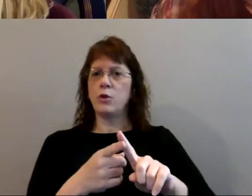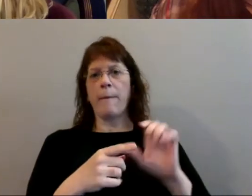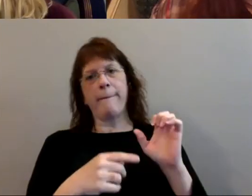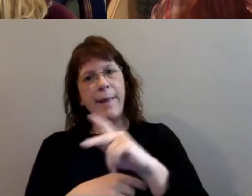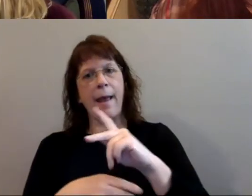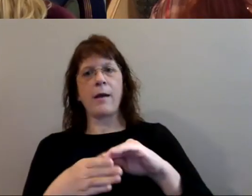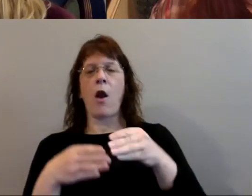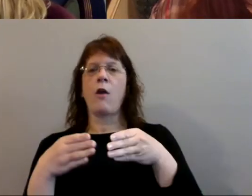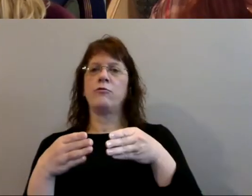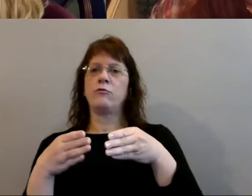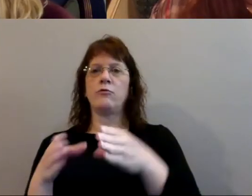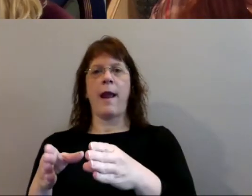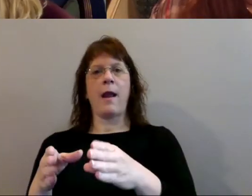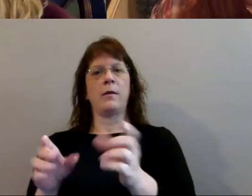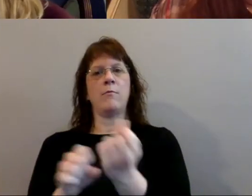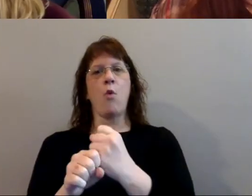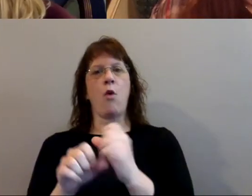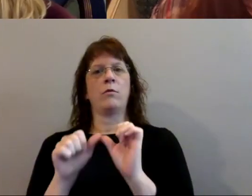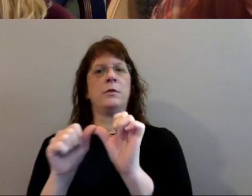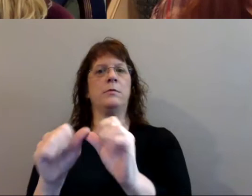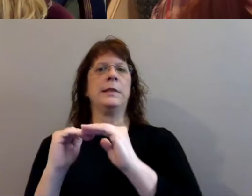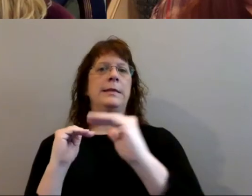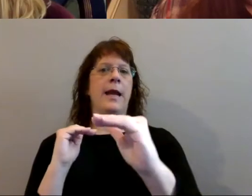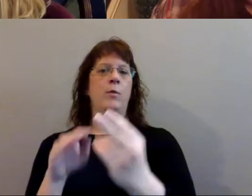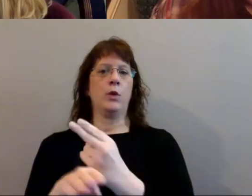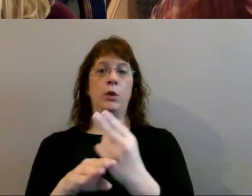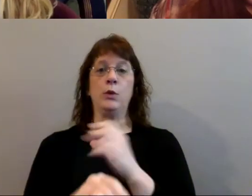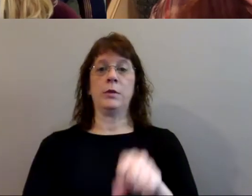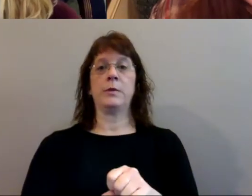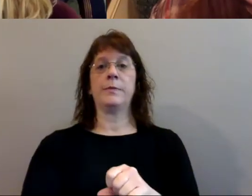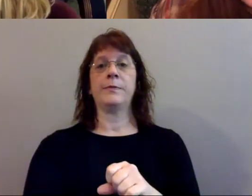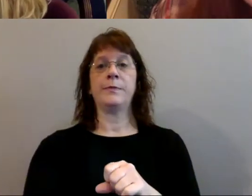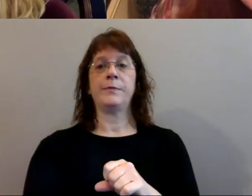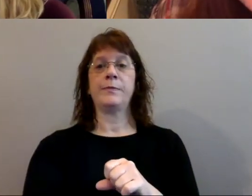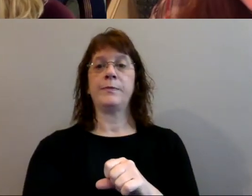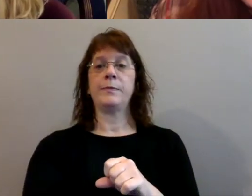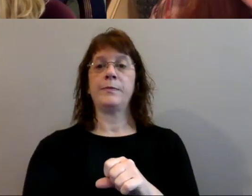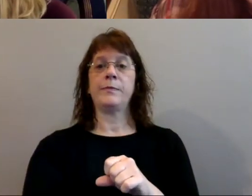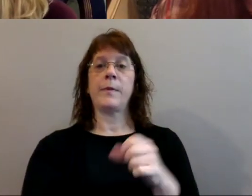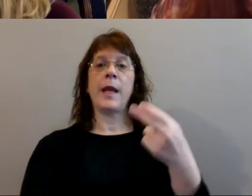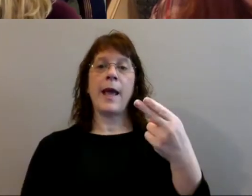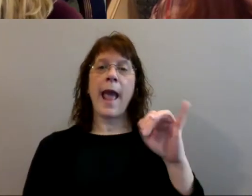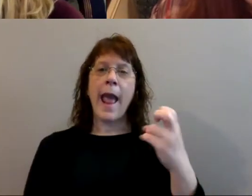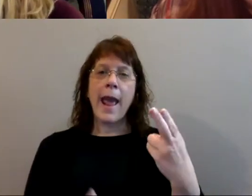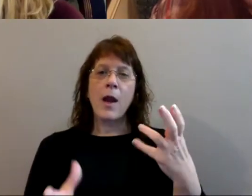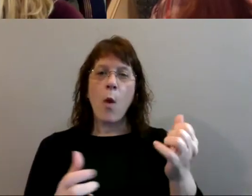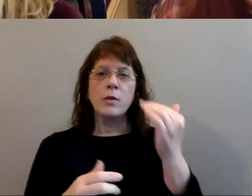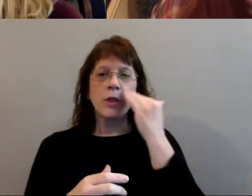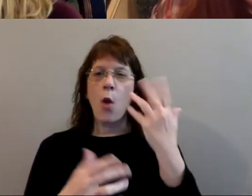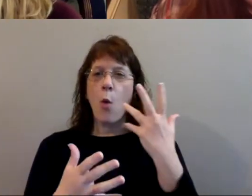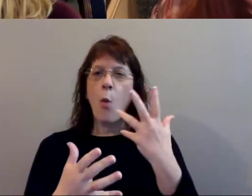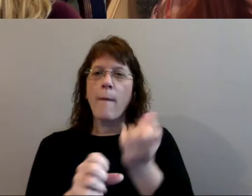track into a sustainable use. Um, Hannah would like to know, what makes you love